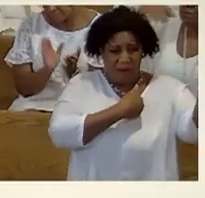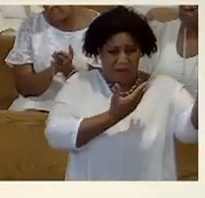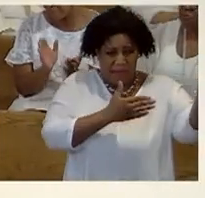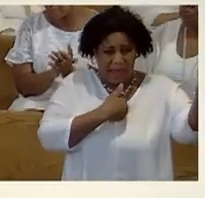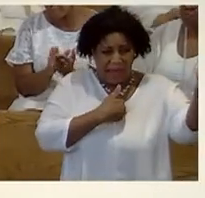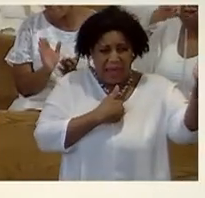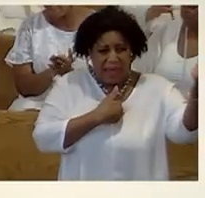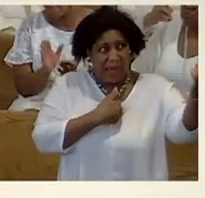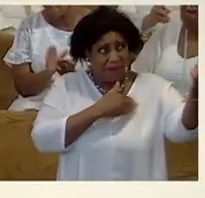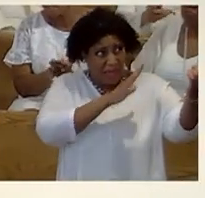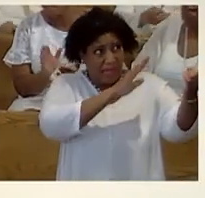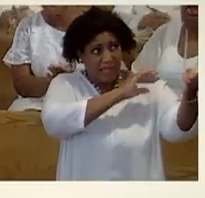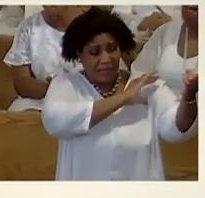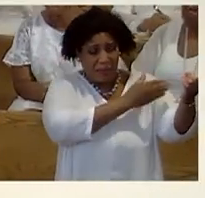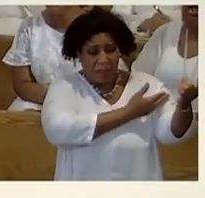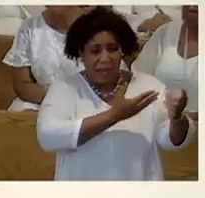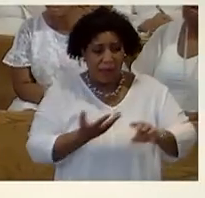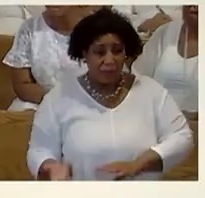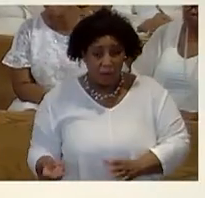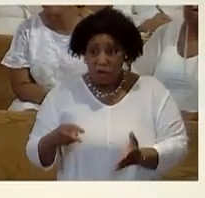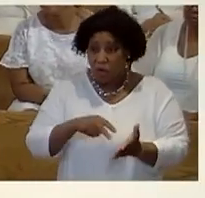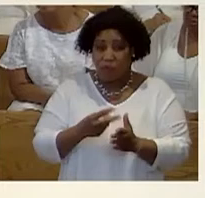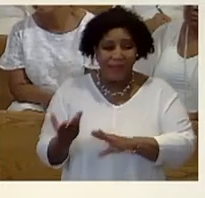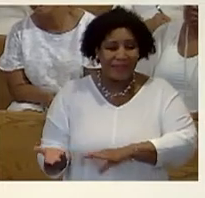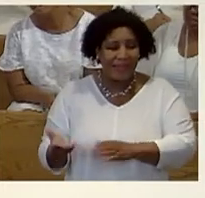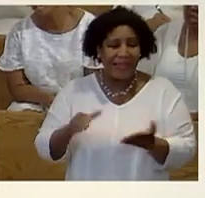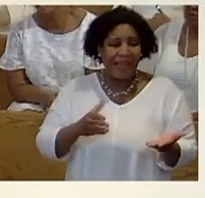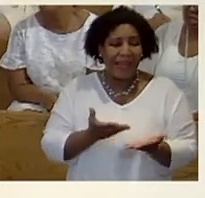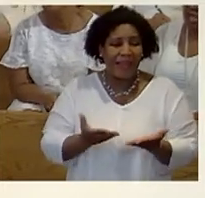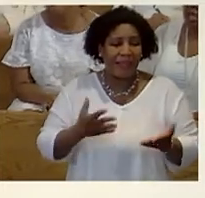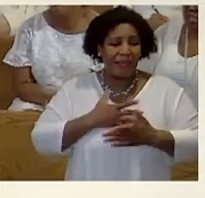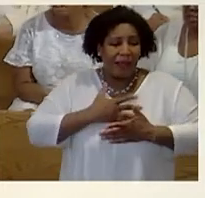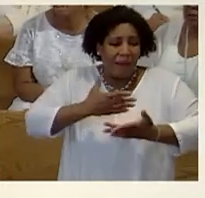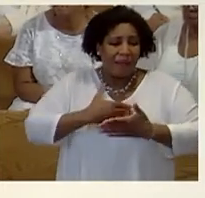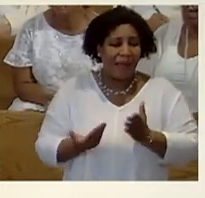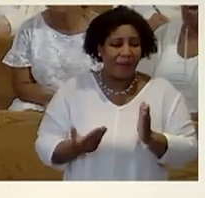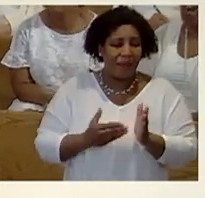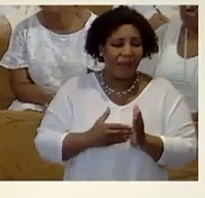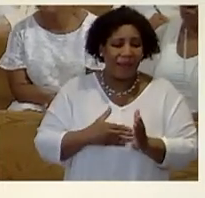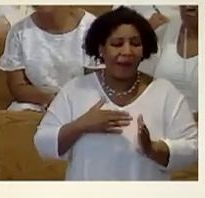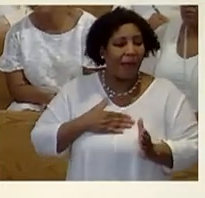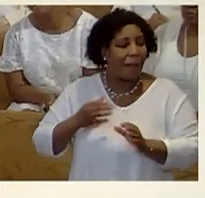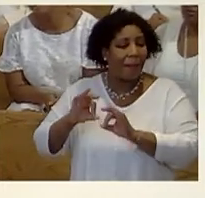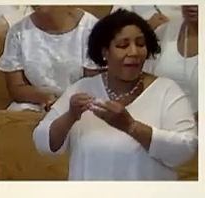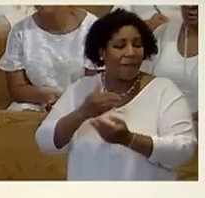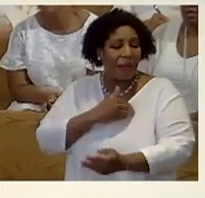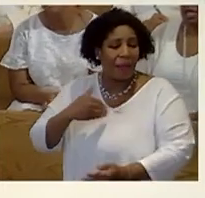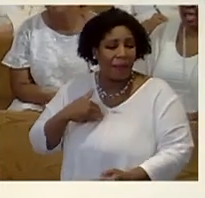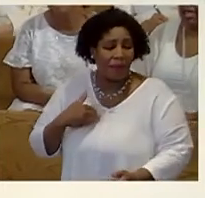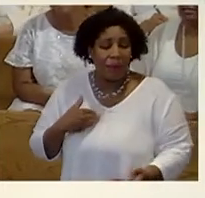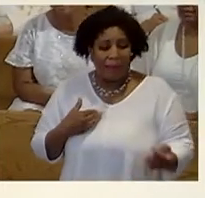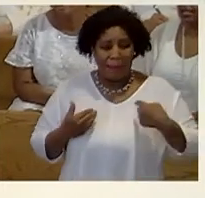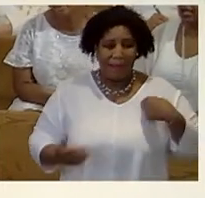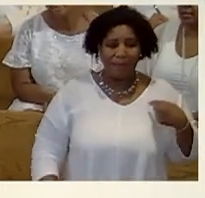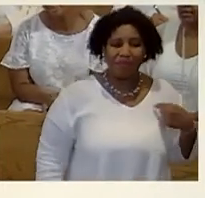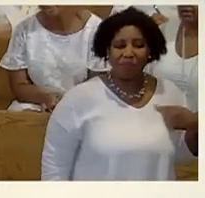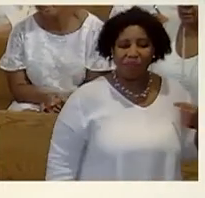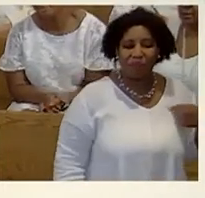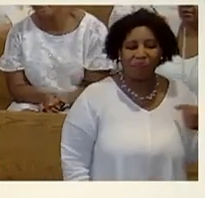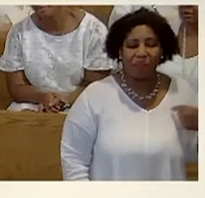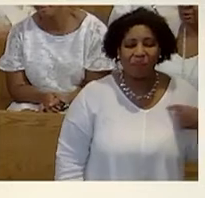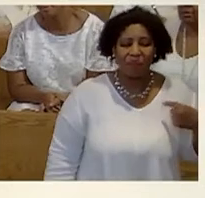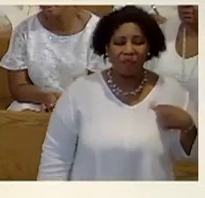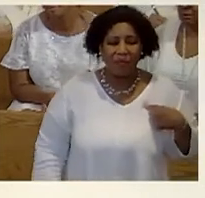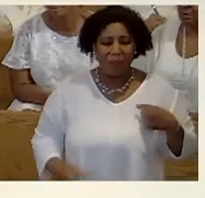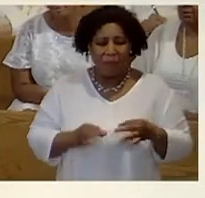is able to raise dead things back to life. Not my relatives, but me. When my soul is